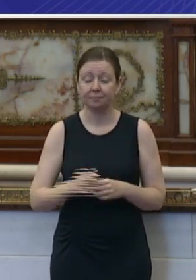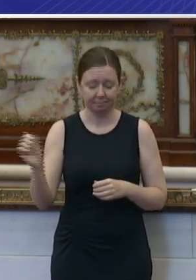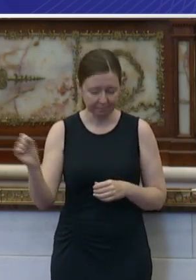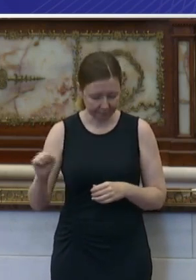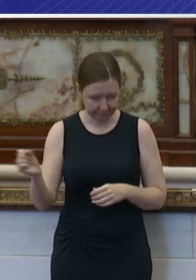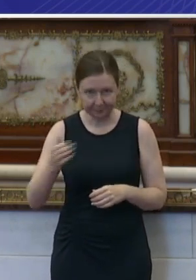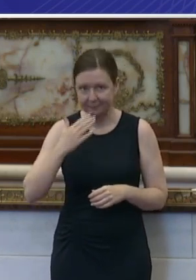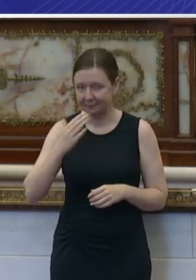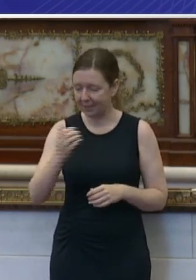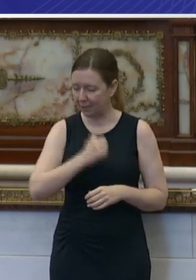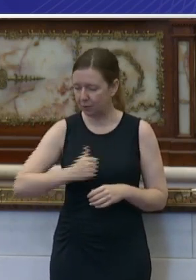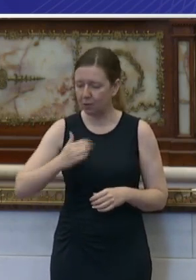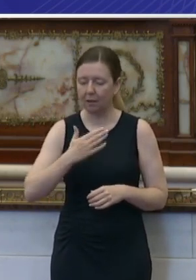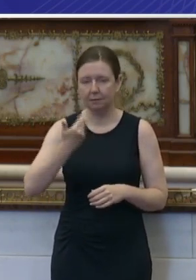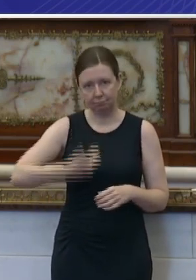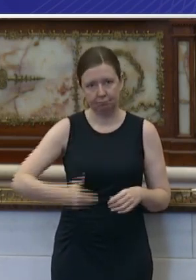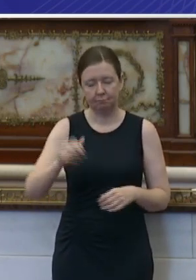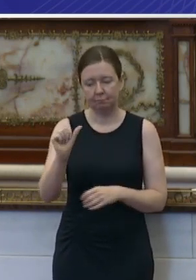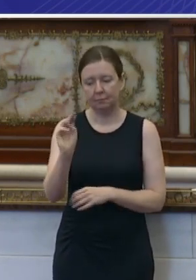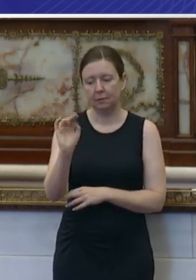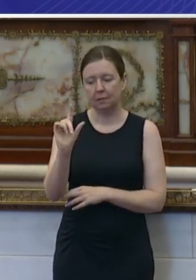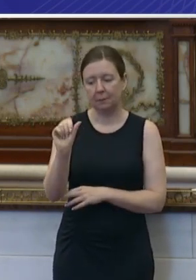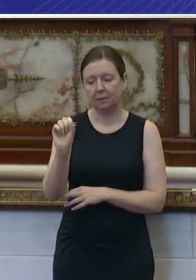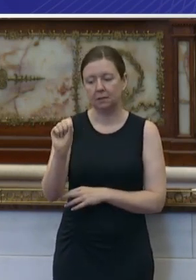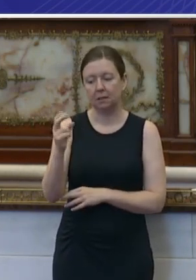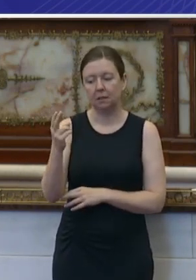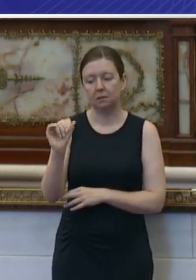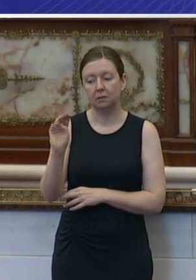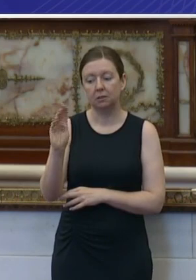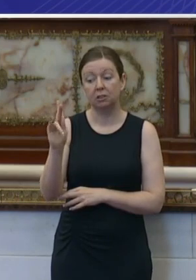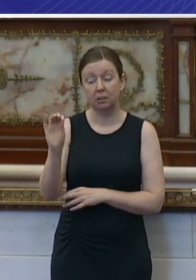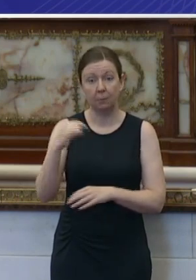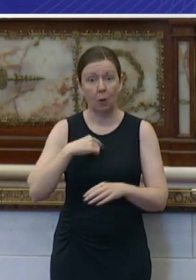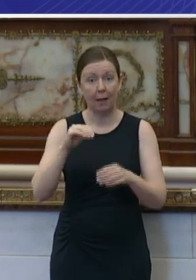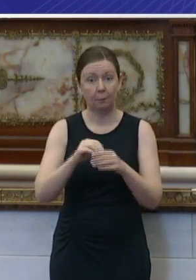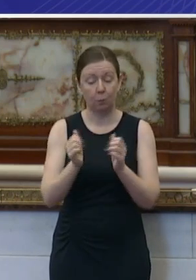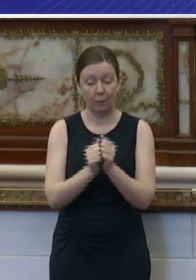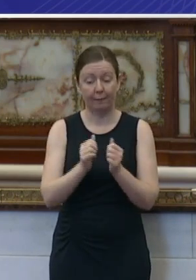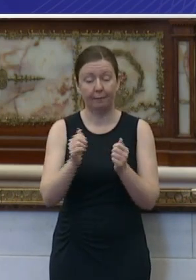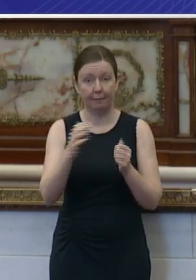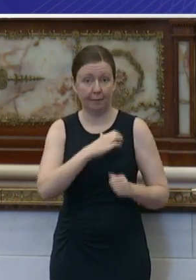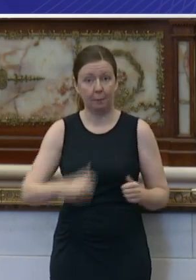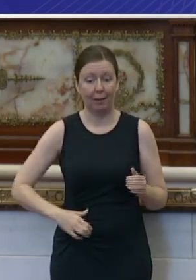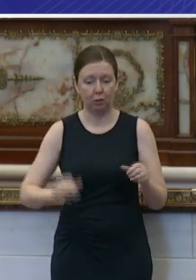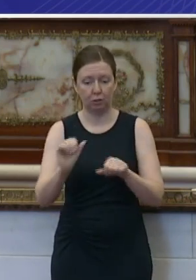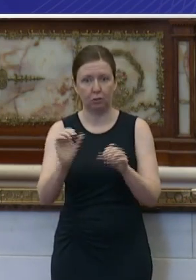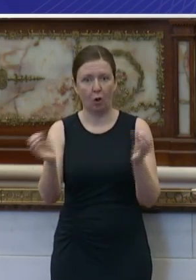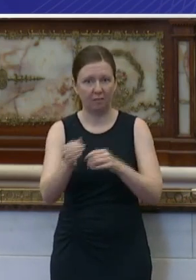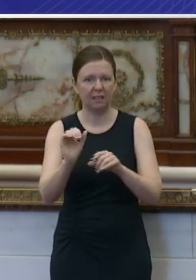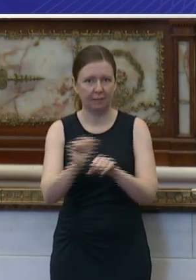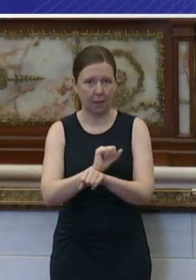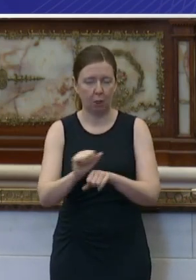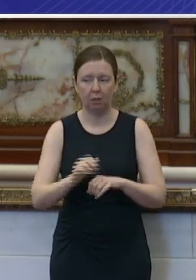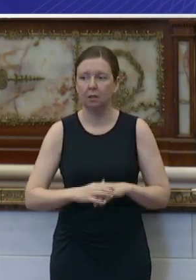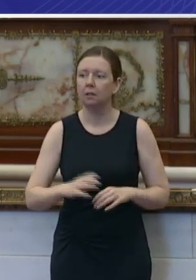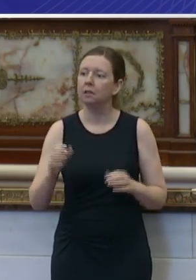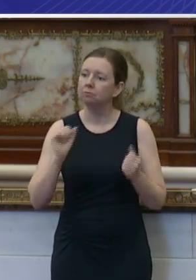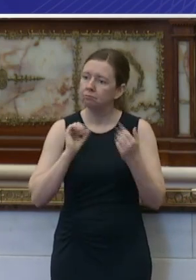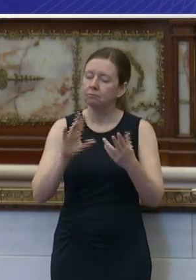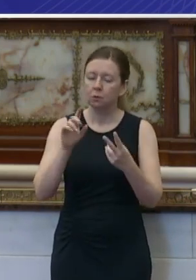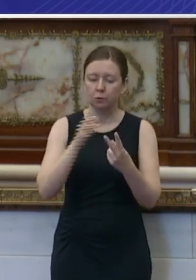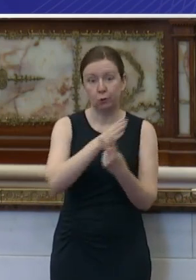Sure. Thank you. Sorry about that. My name is Amanda Shimko. I'm with the Mayor's Office of Labor. To address your sort of